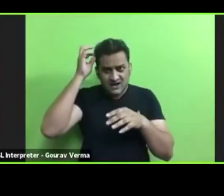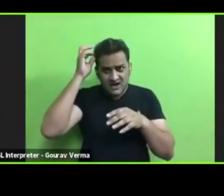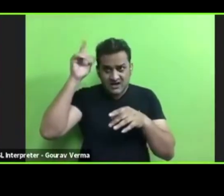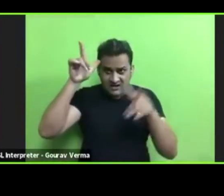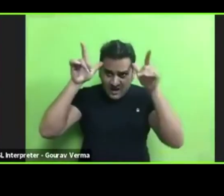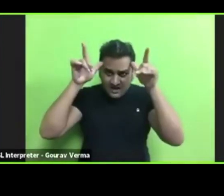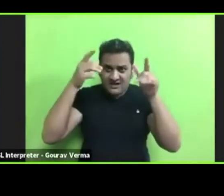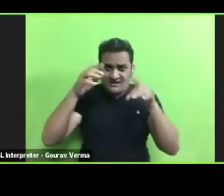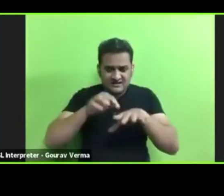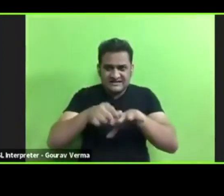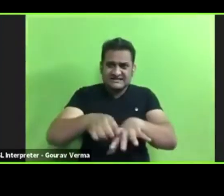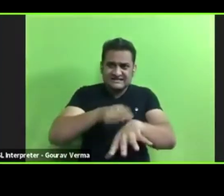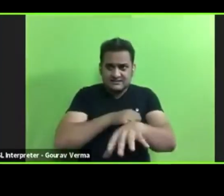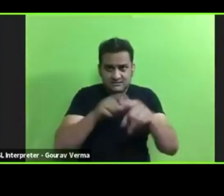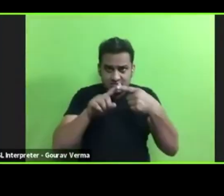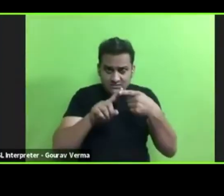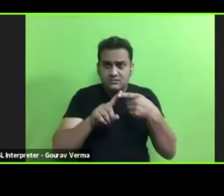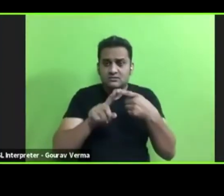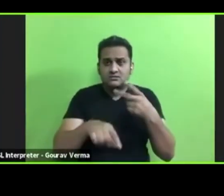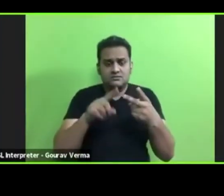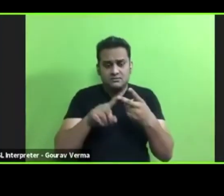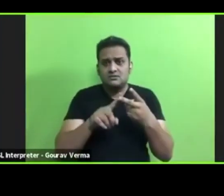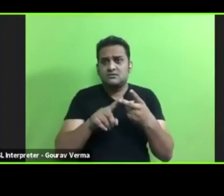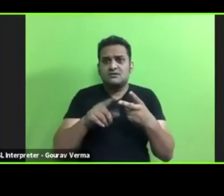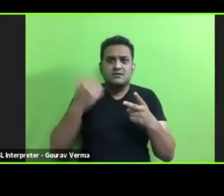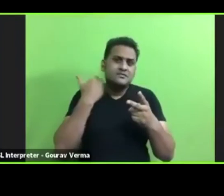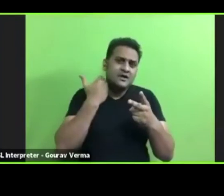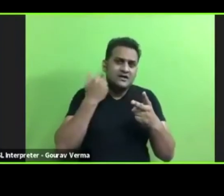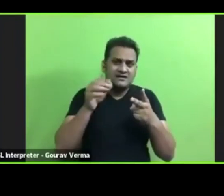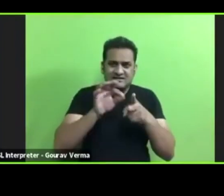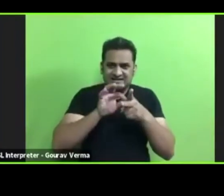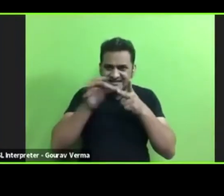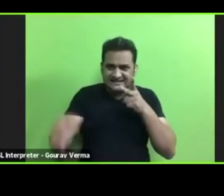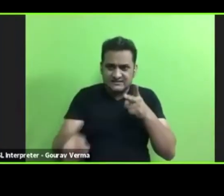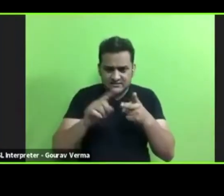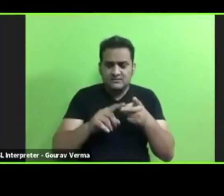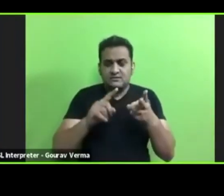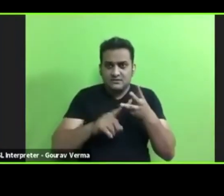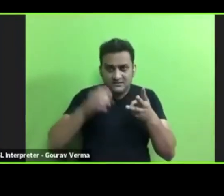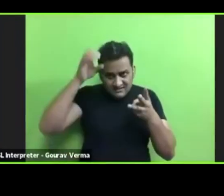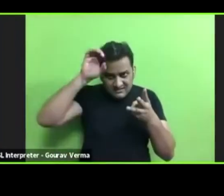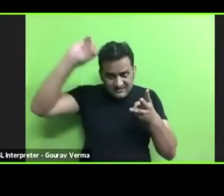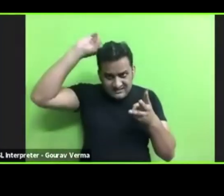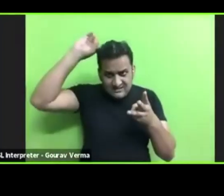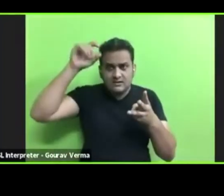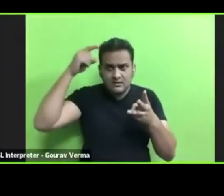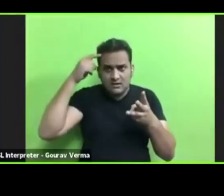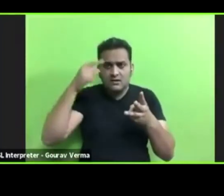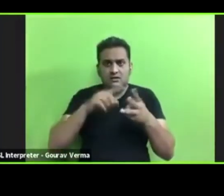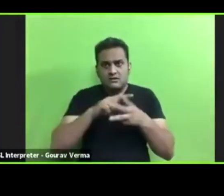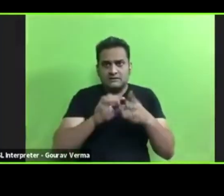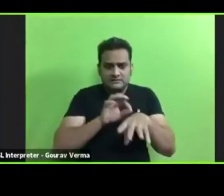The second is the goat skin, and the third is the buffalo skin. Till